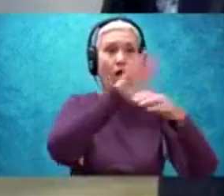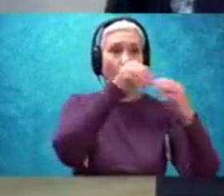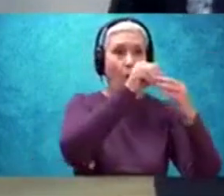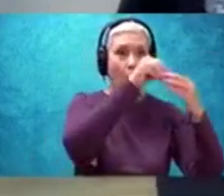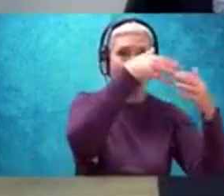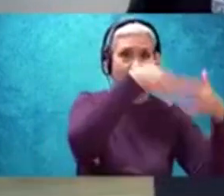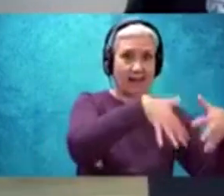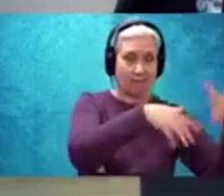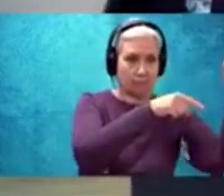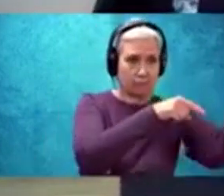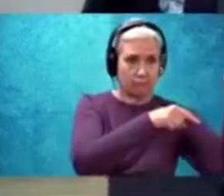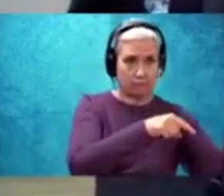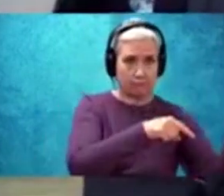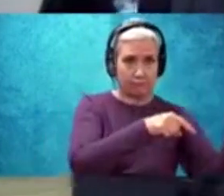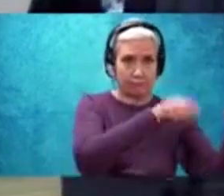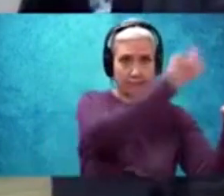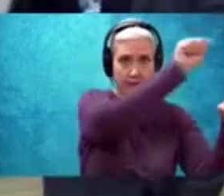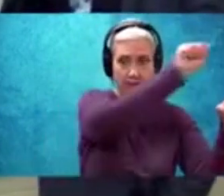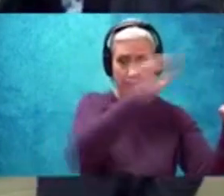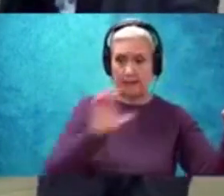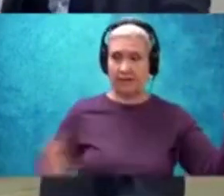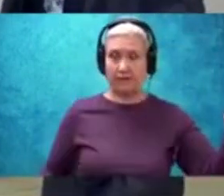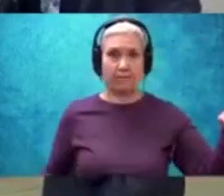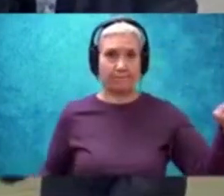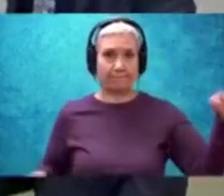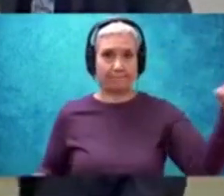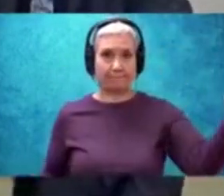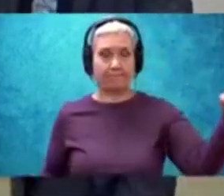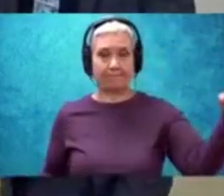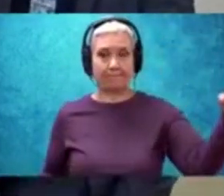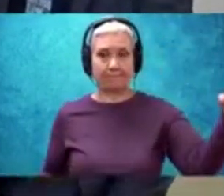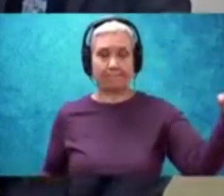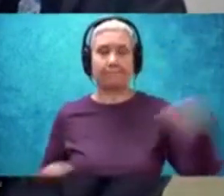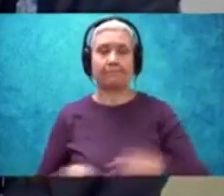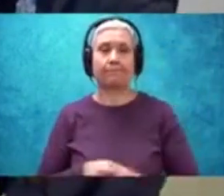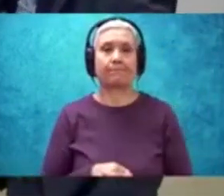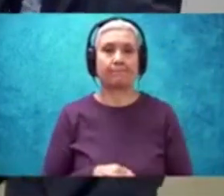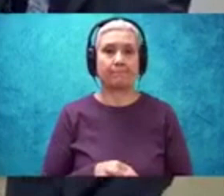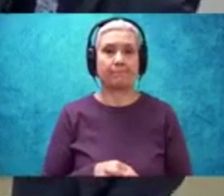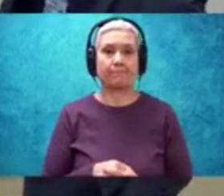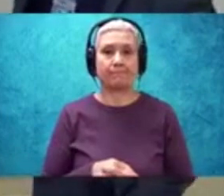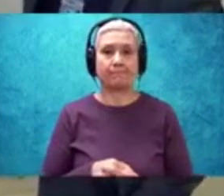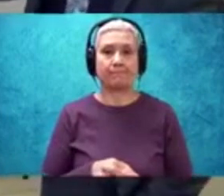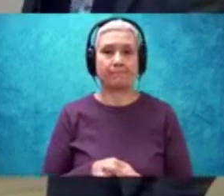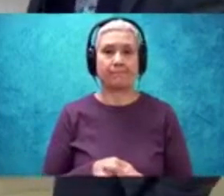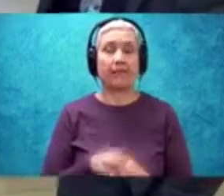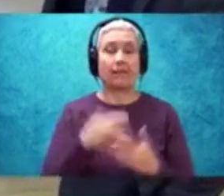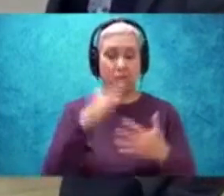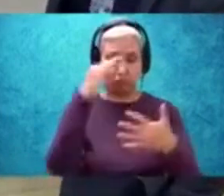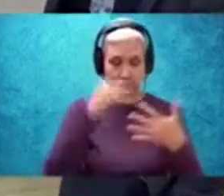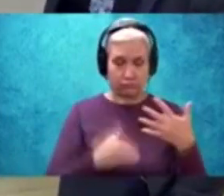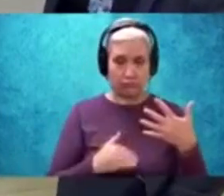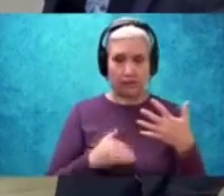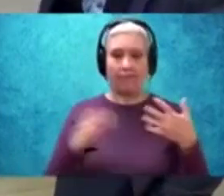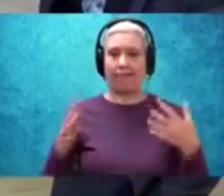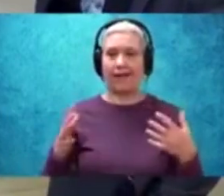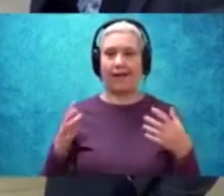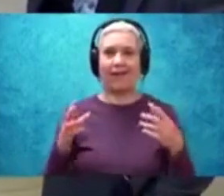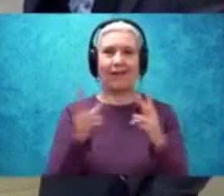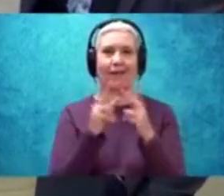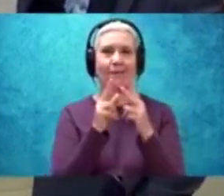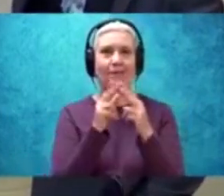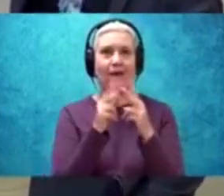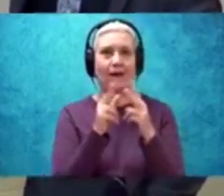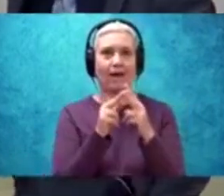factors between the product of a and c. Once we've got those factors listed, we're looking for the pair